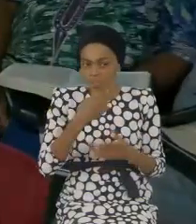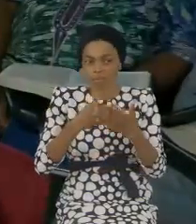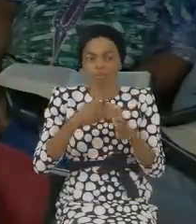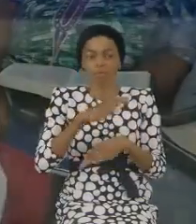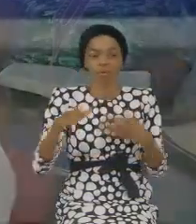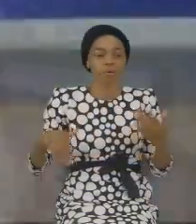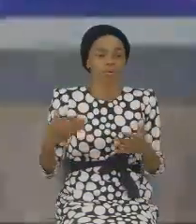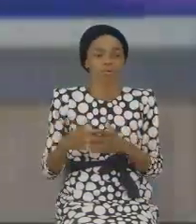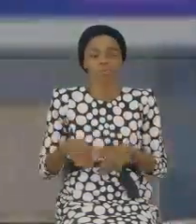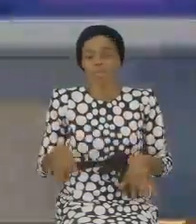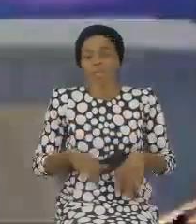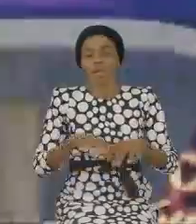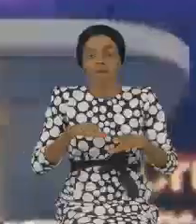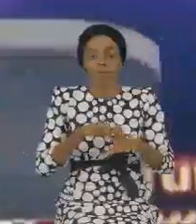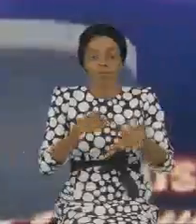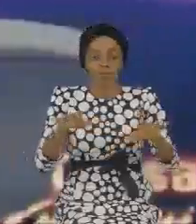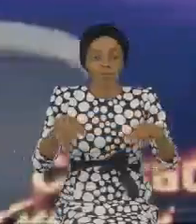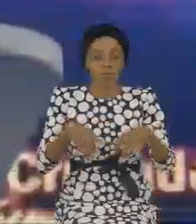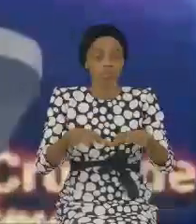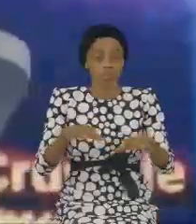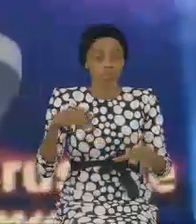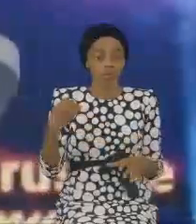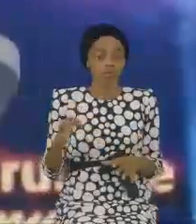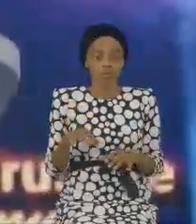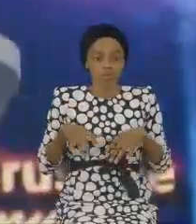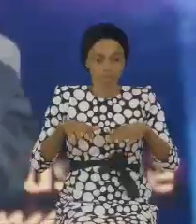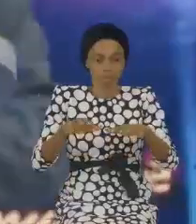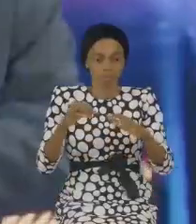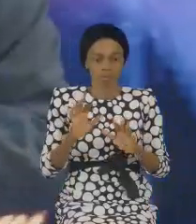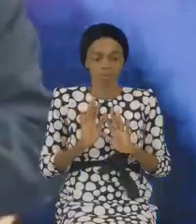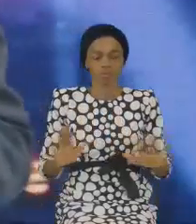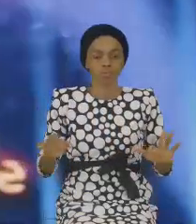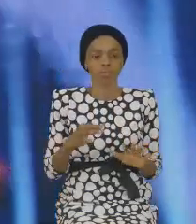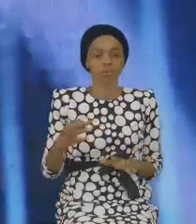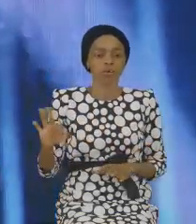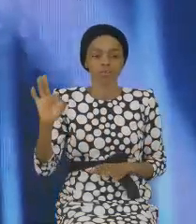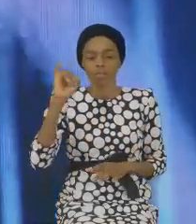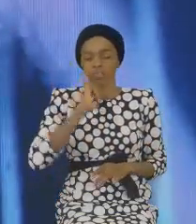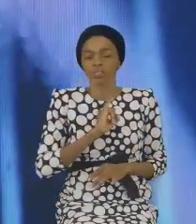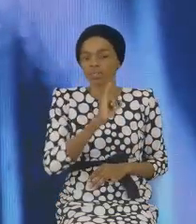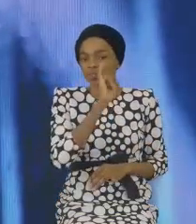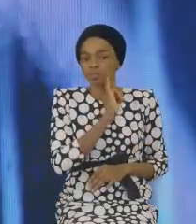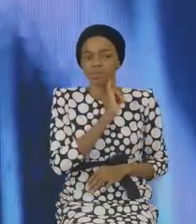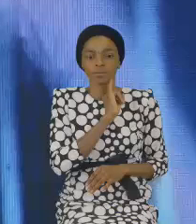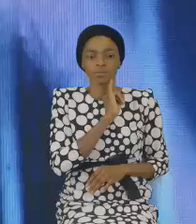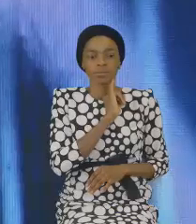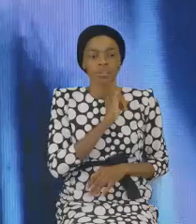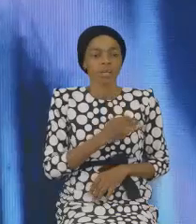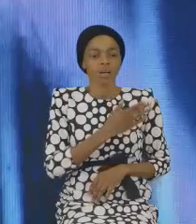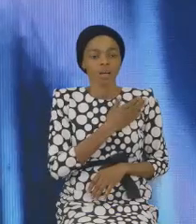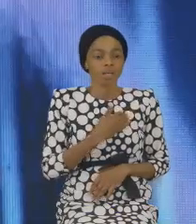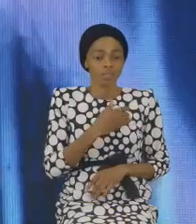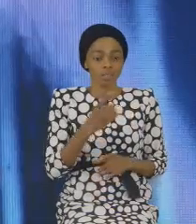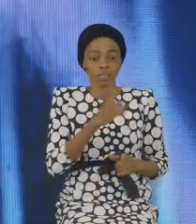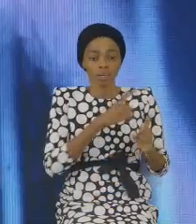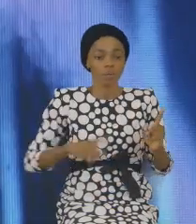the assembly of the people of the congregation of the children of Israel. The Lord does not